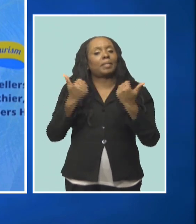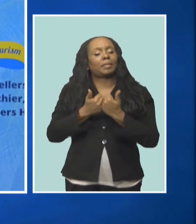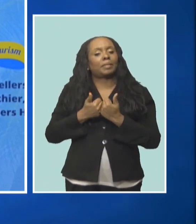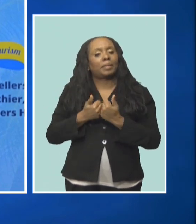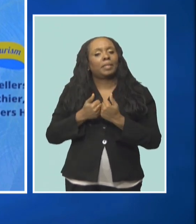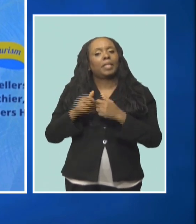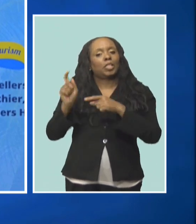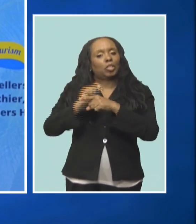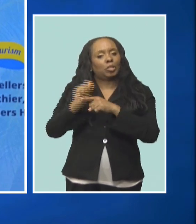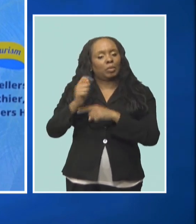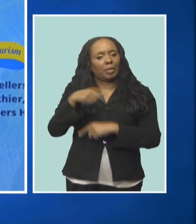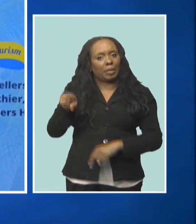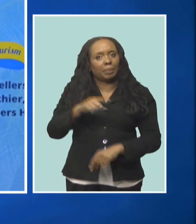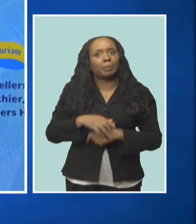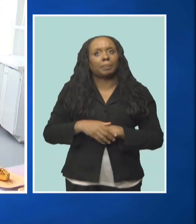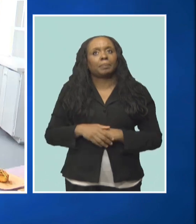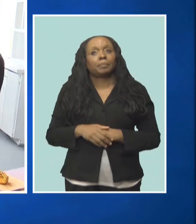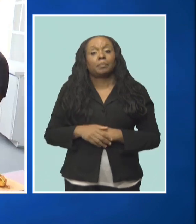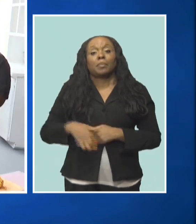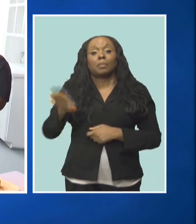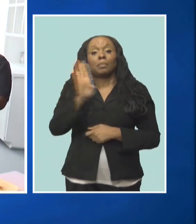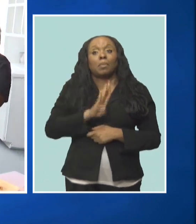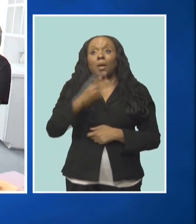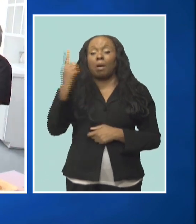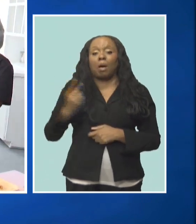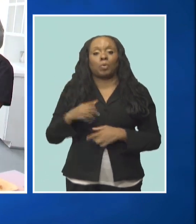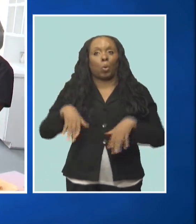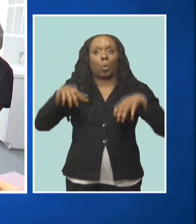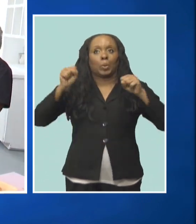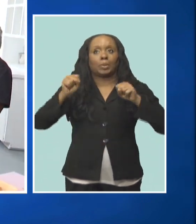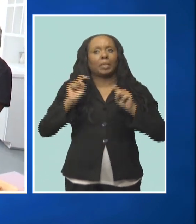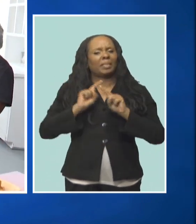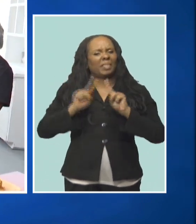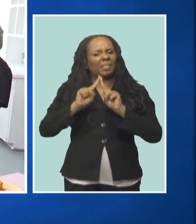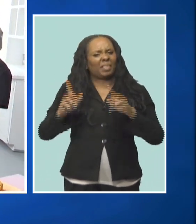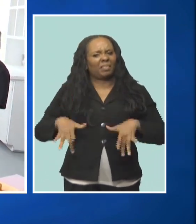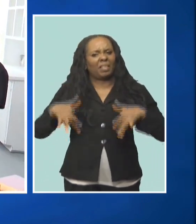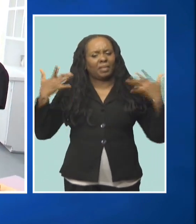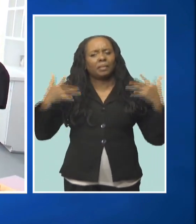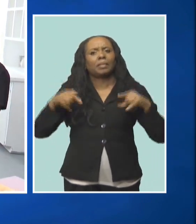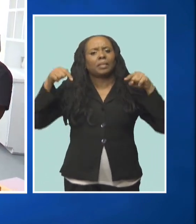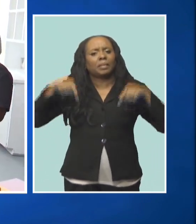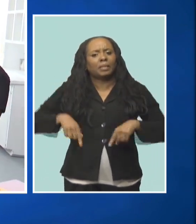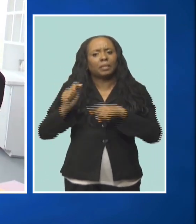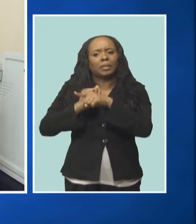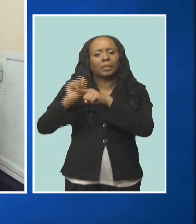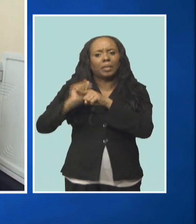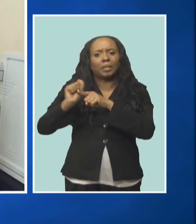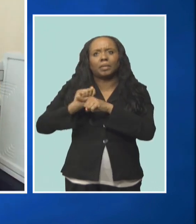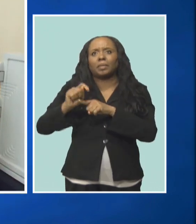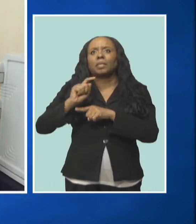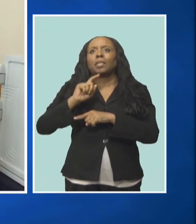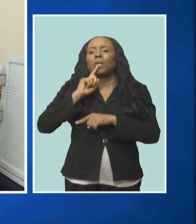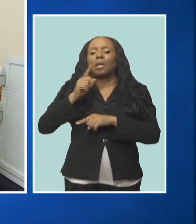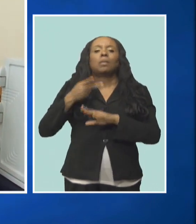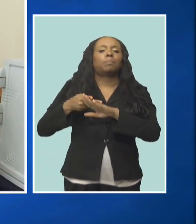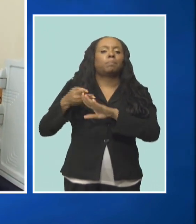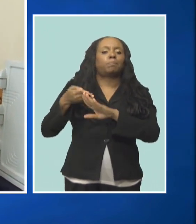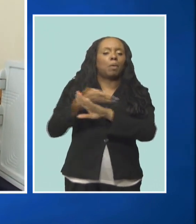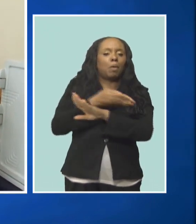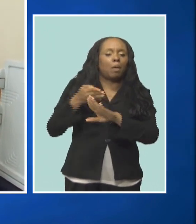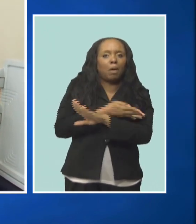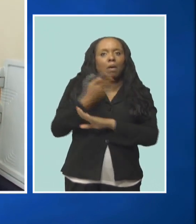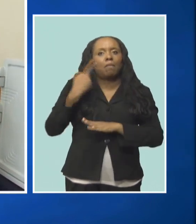Director Dr. Lisa Indar says Barbados is always hosting events, and this particular training is a prerequisite for